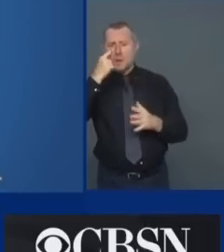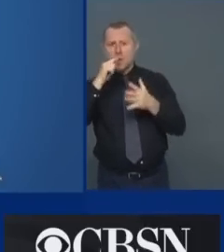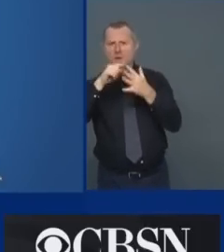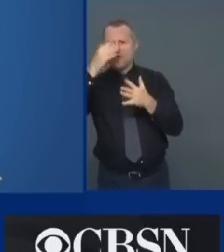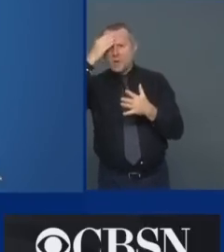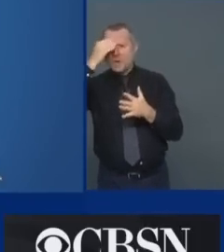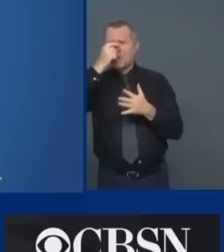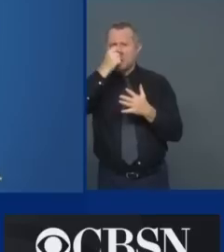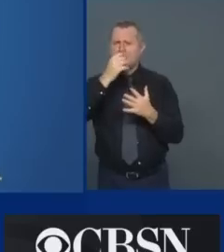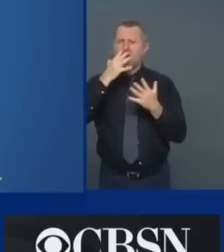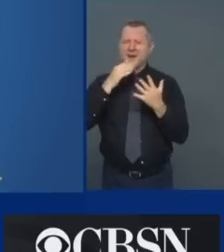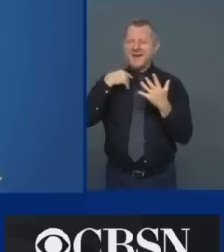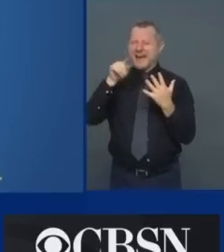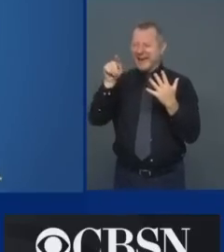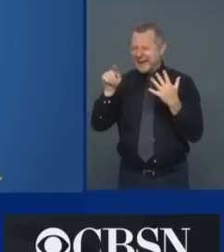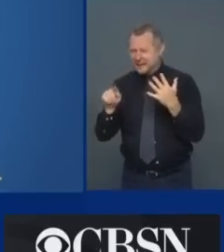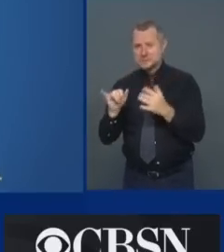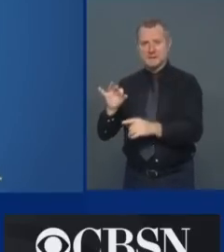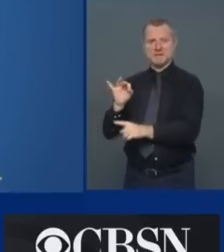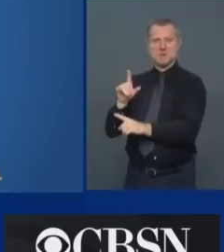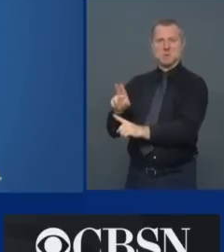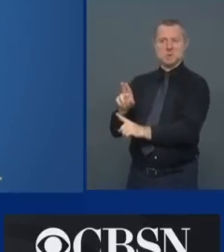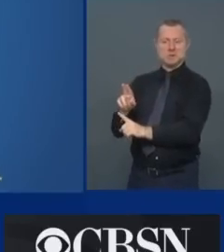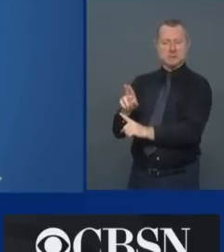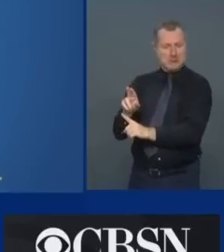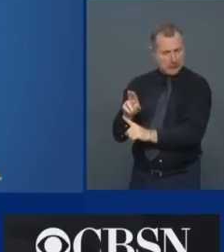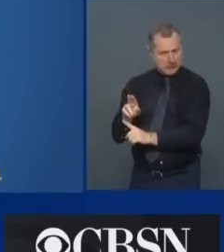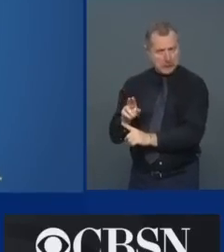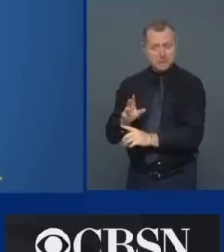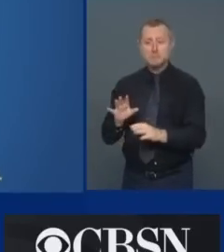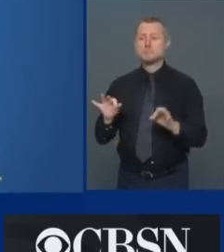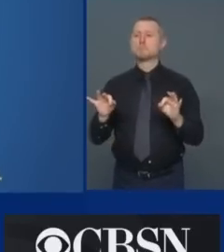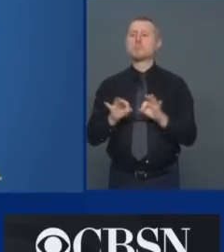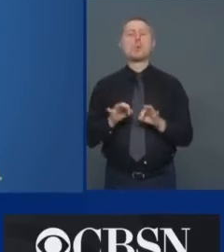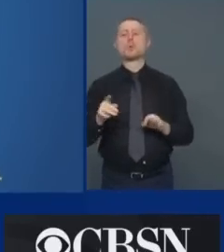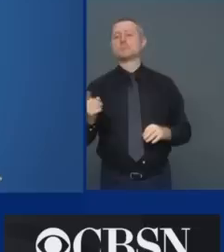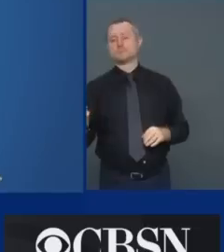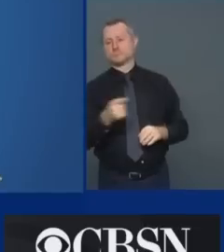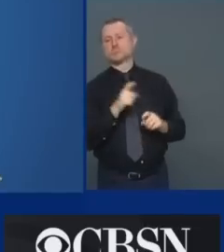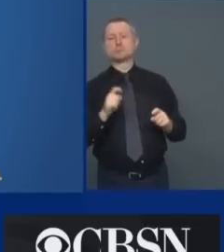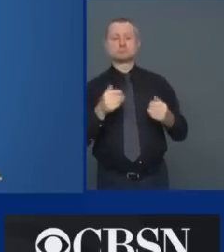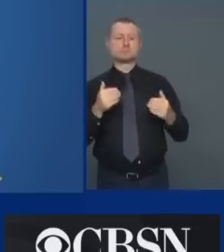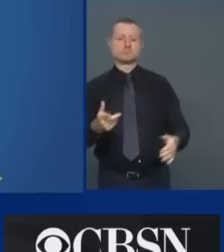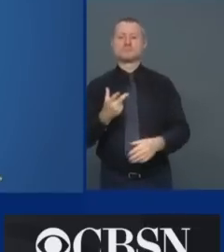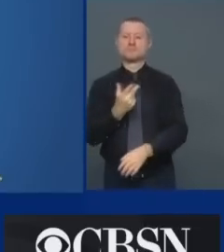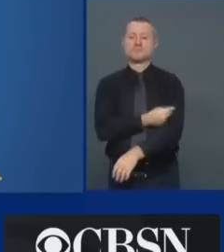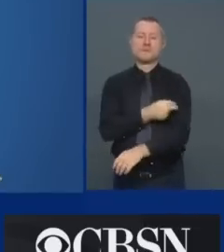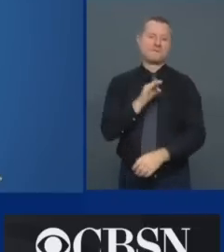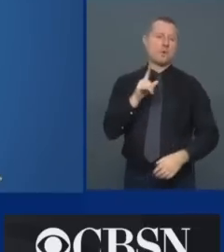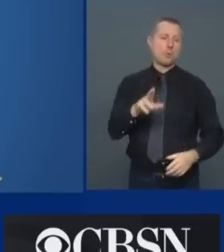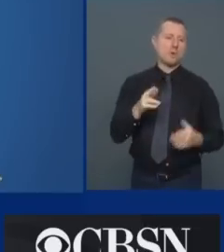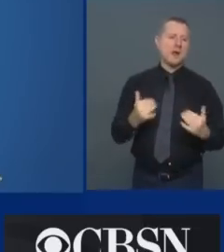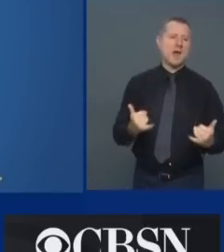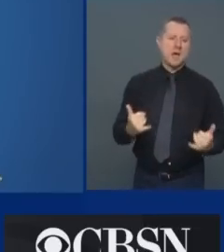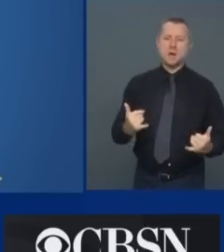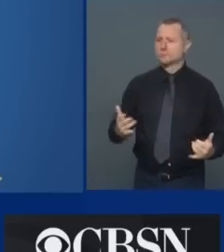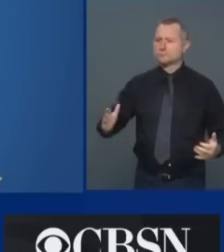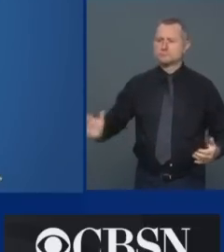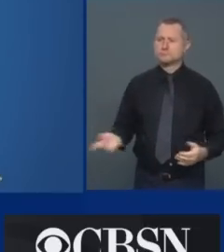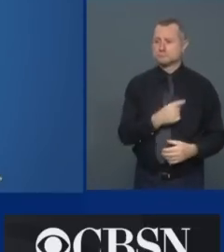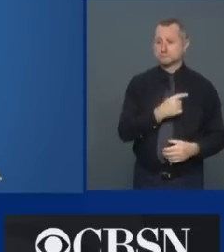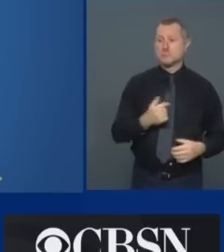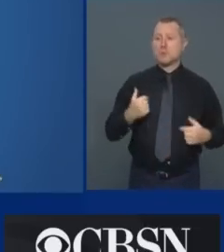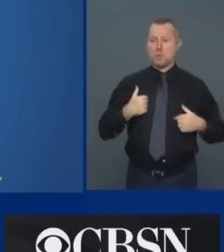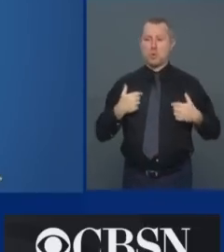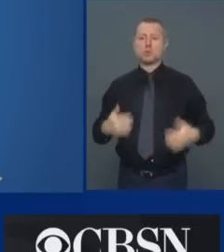The best we can do on flu, everyone should get vaccinated. They should do it now. I've already been